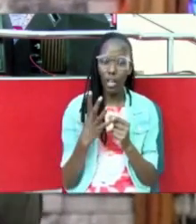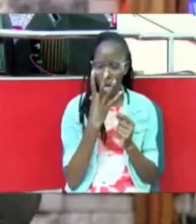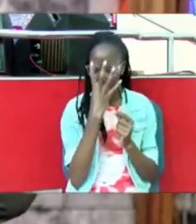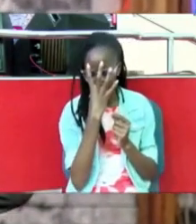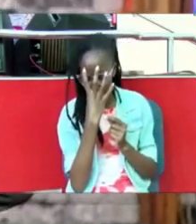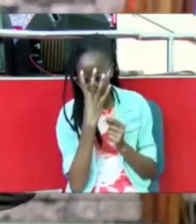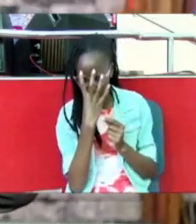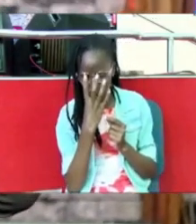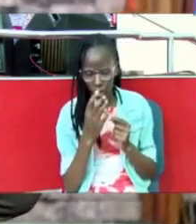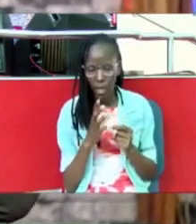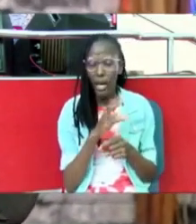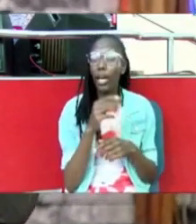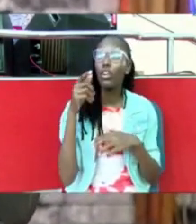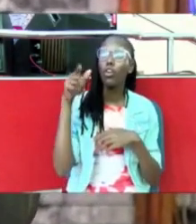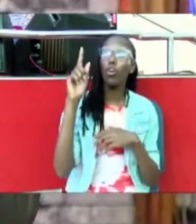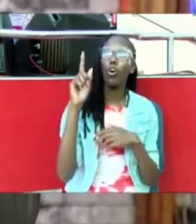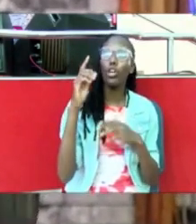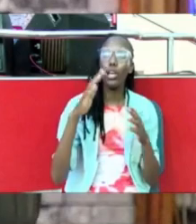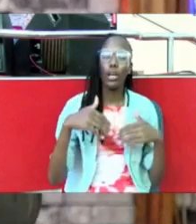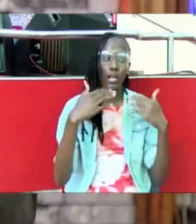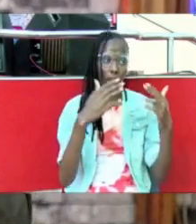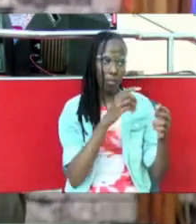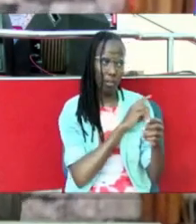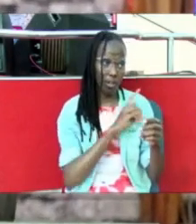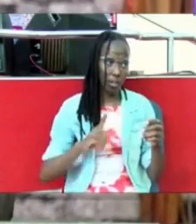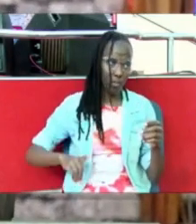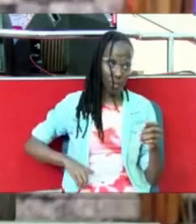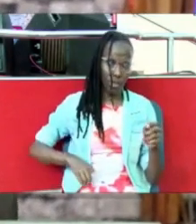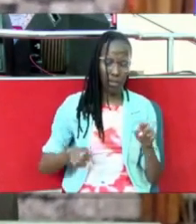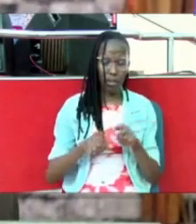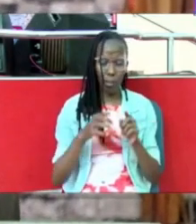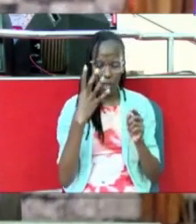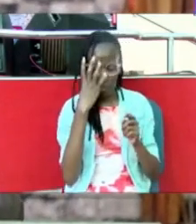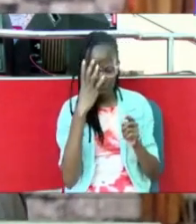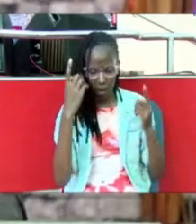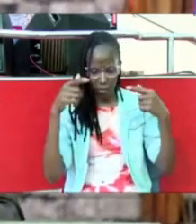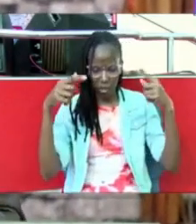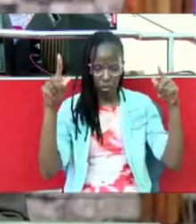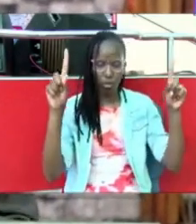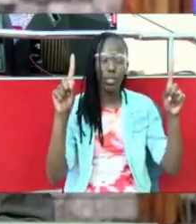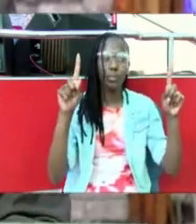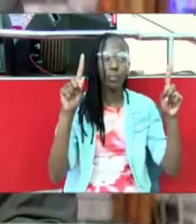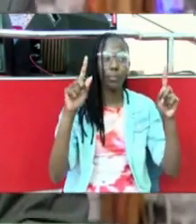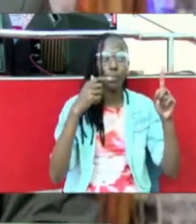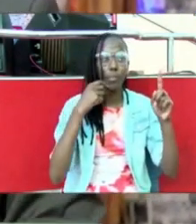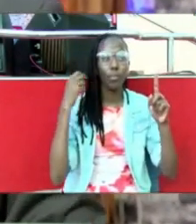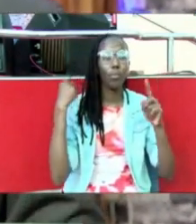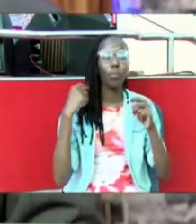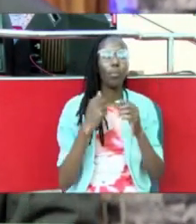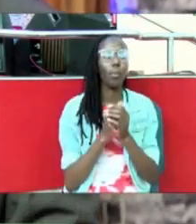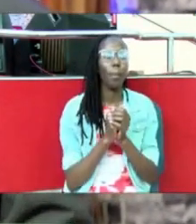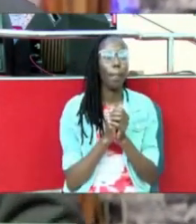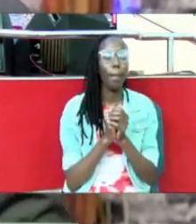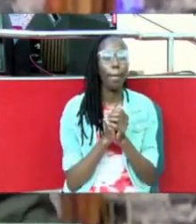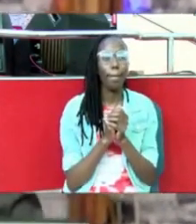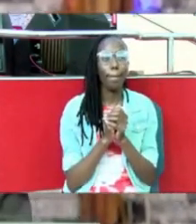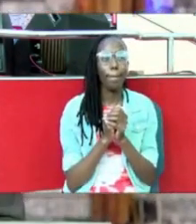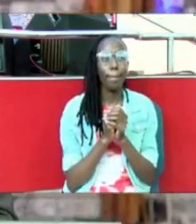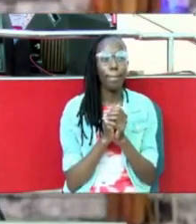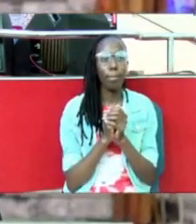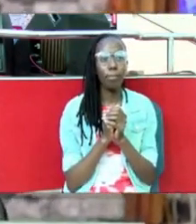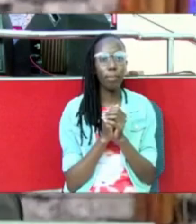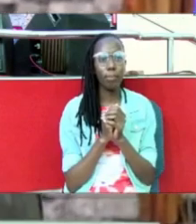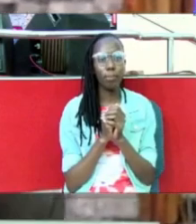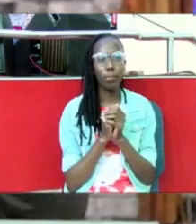God granted David and the Israelites victory. Na Mungu akaweza kupea Daudi na Waisraeli ushindi